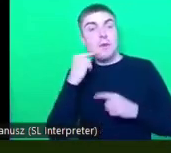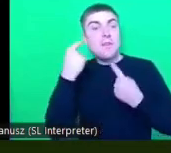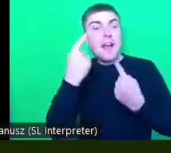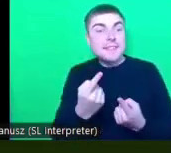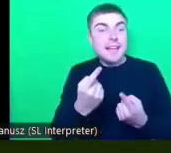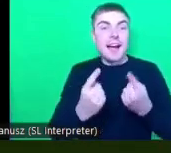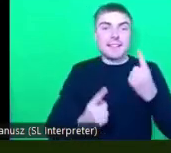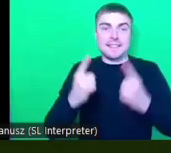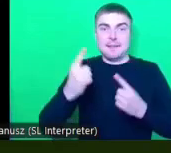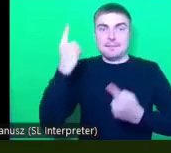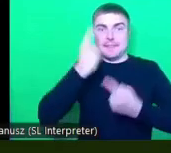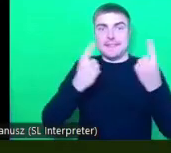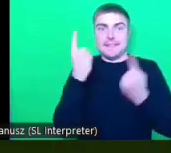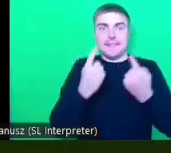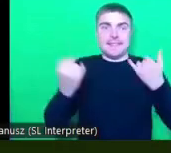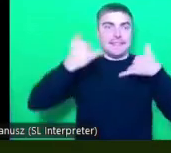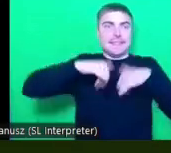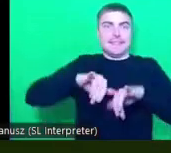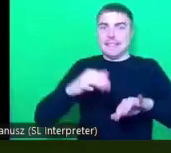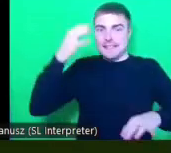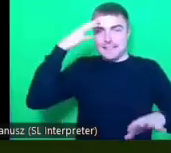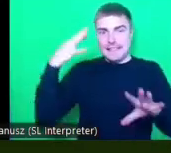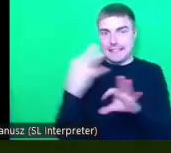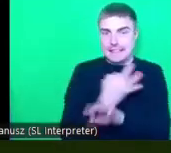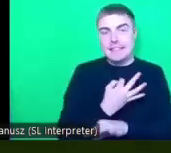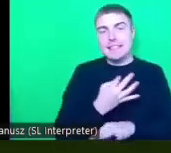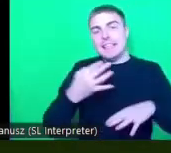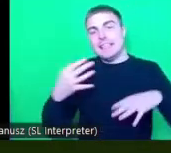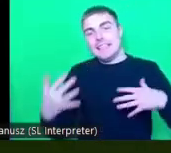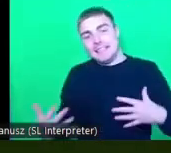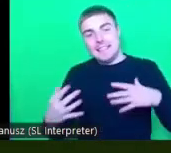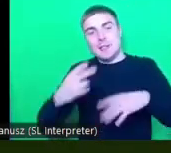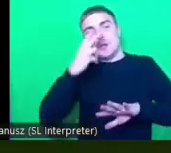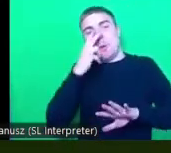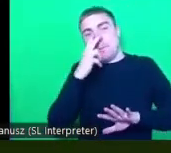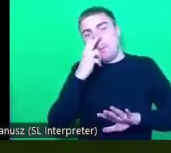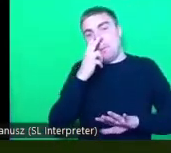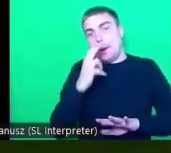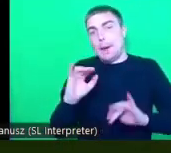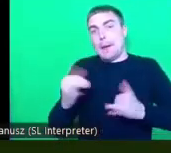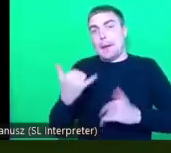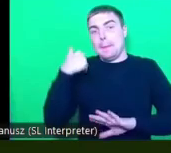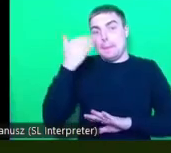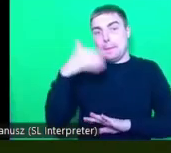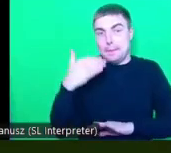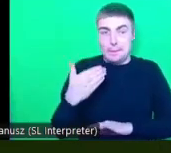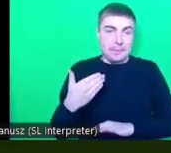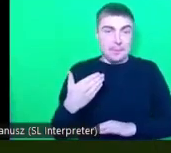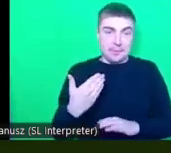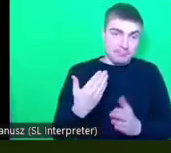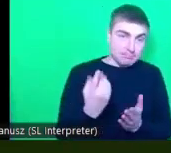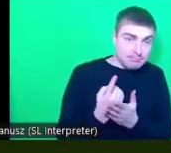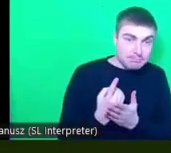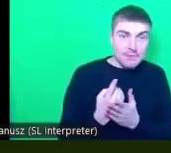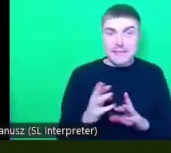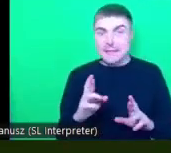during this talk, but I will just blame all my errors on this hole in my head. So that's actually pretty convenient to have that to blame on.